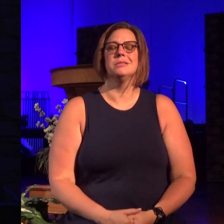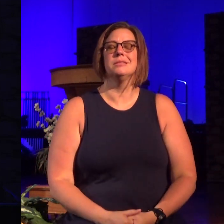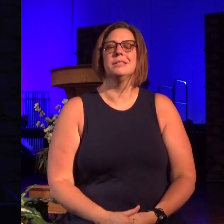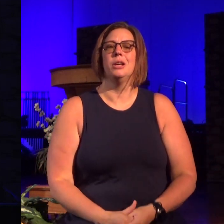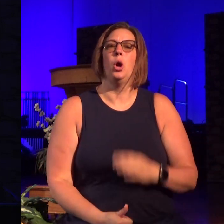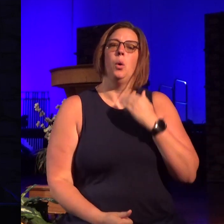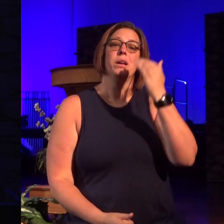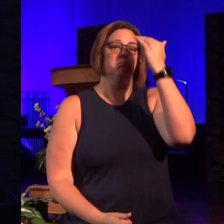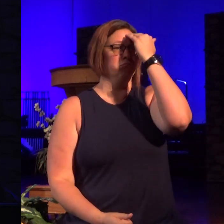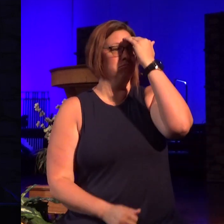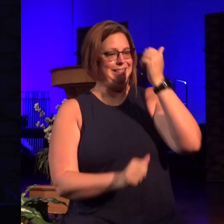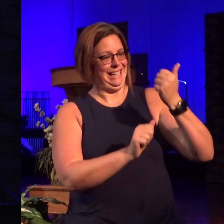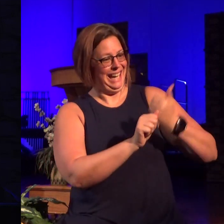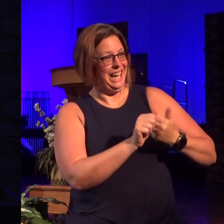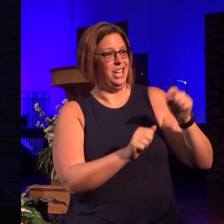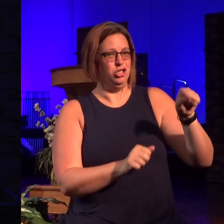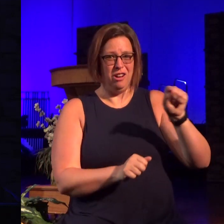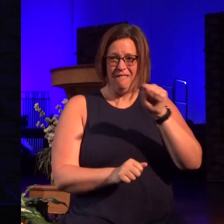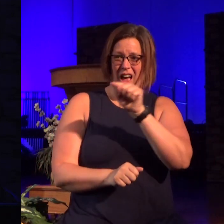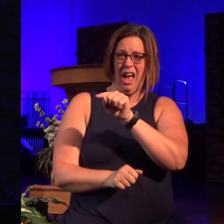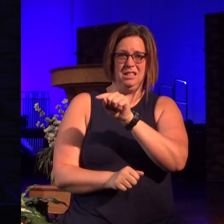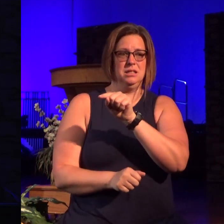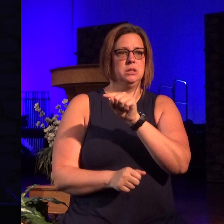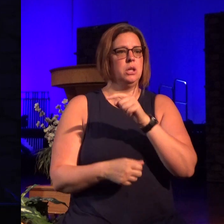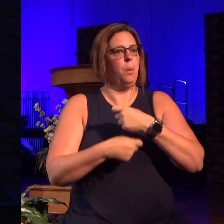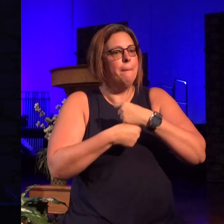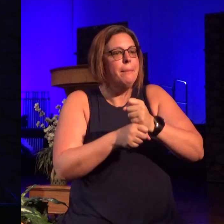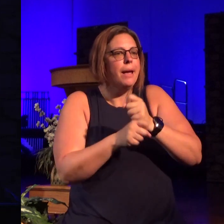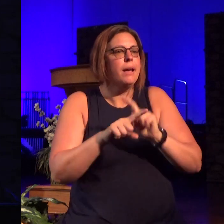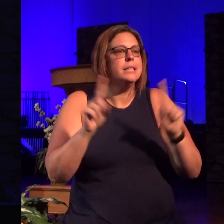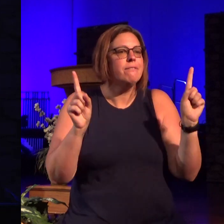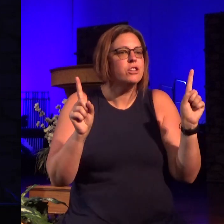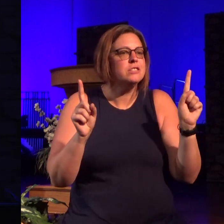knowing that each and every one of us, right where we are, we make a difference.